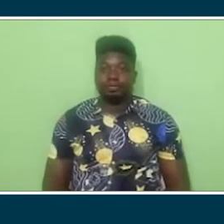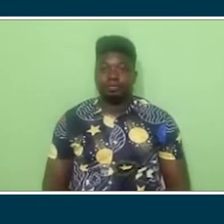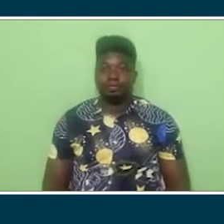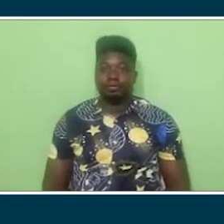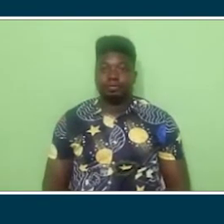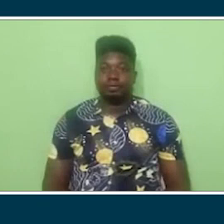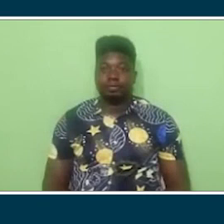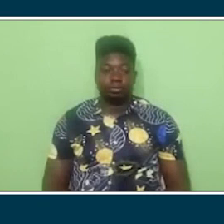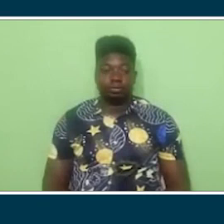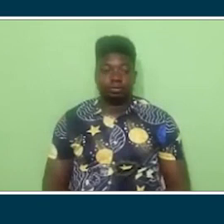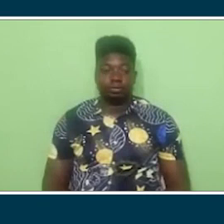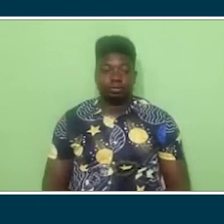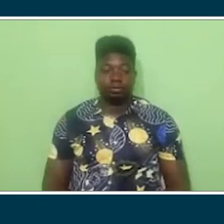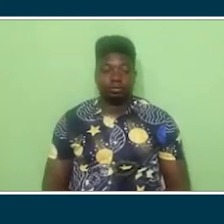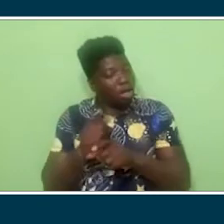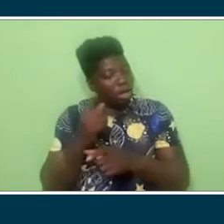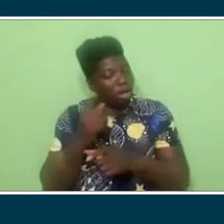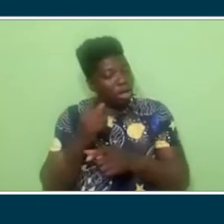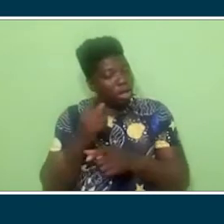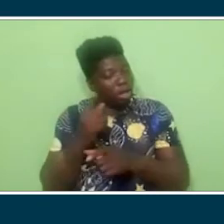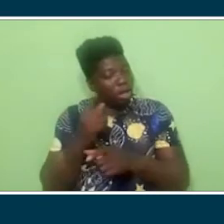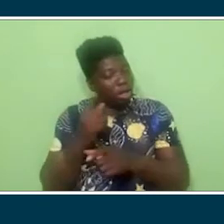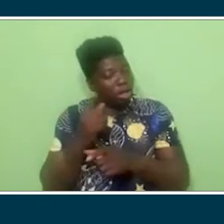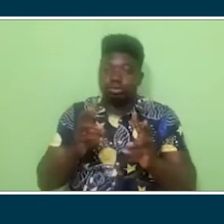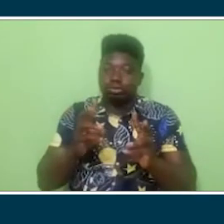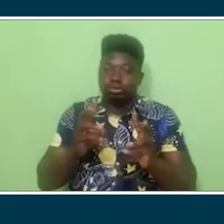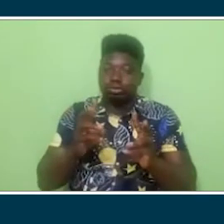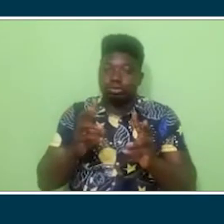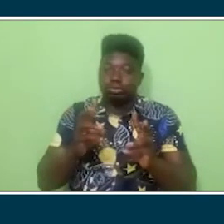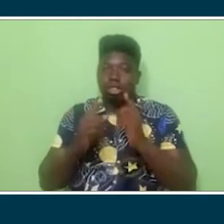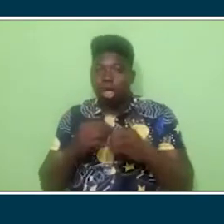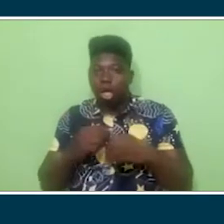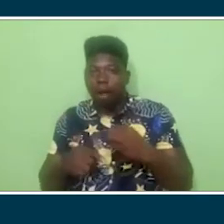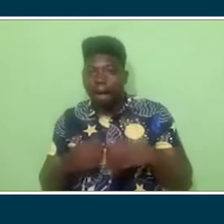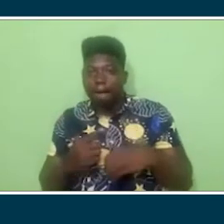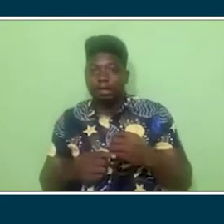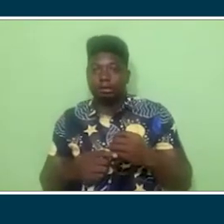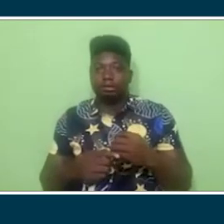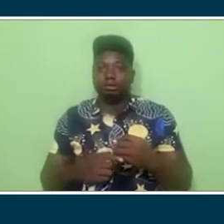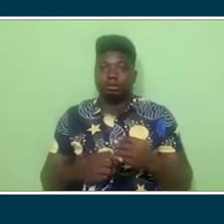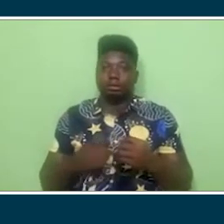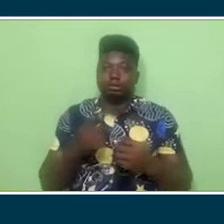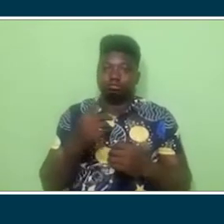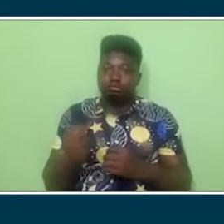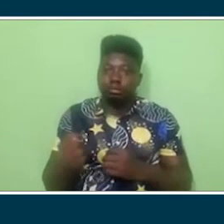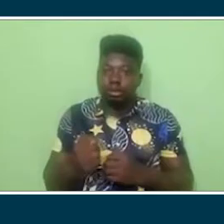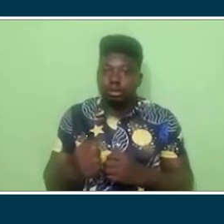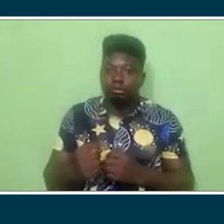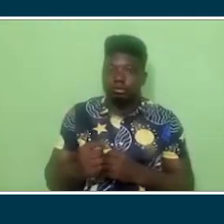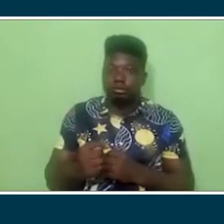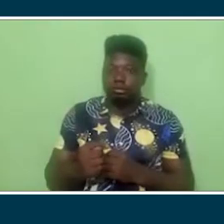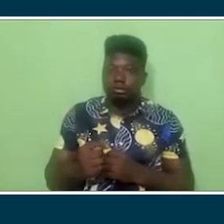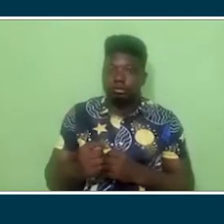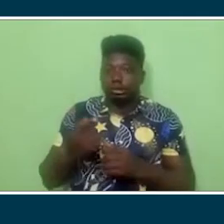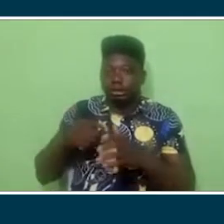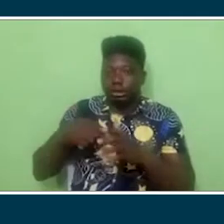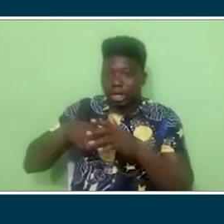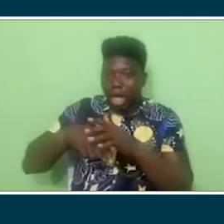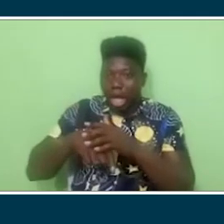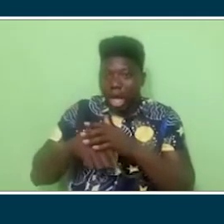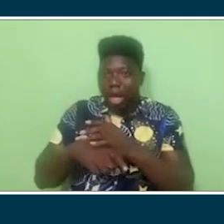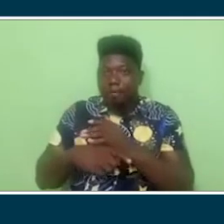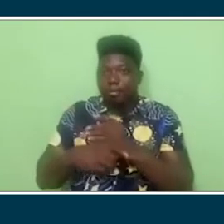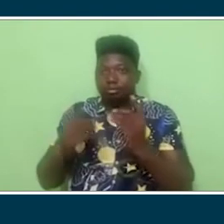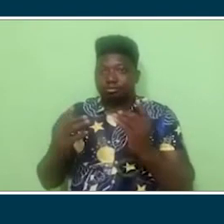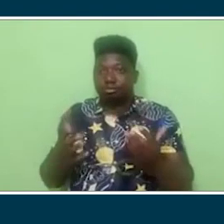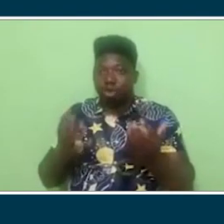very superficial way to think about aligning with the deep commitment to transform the social